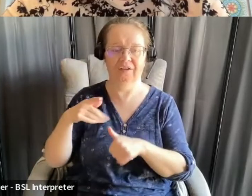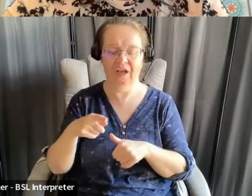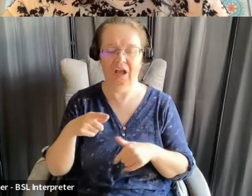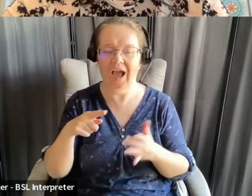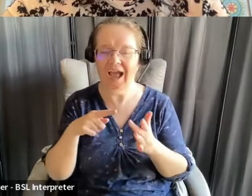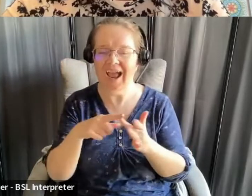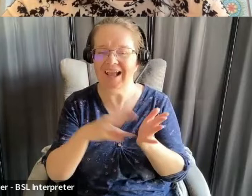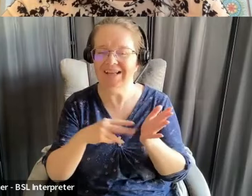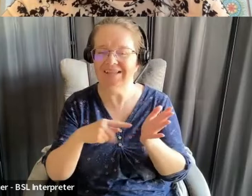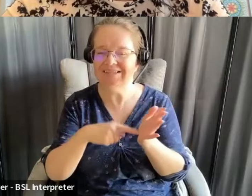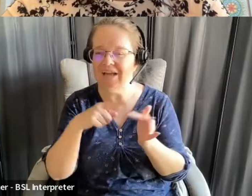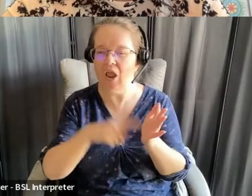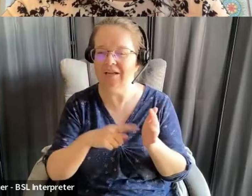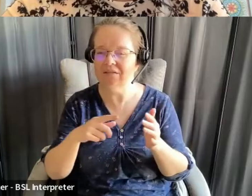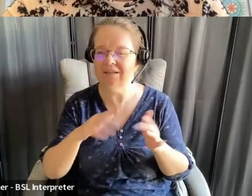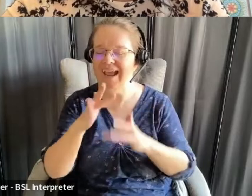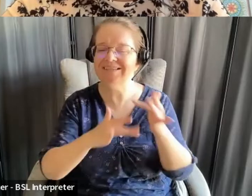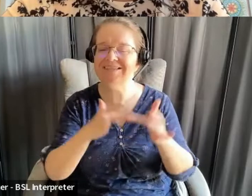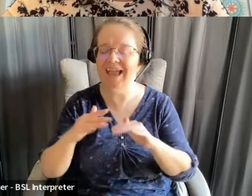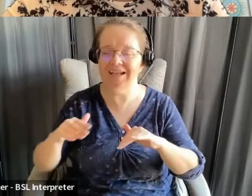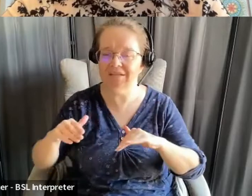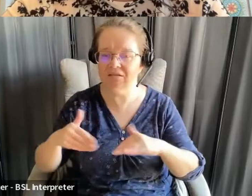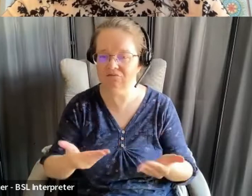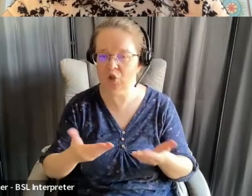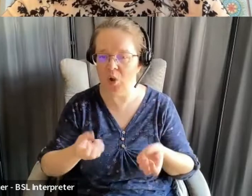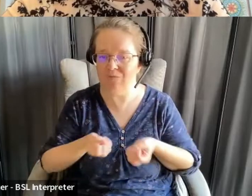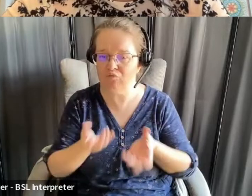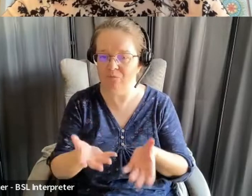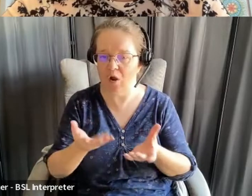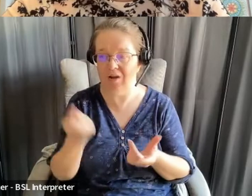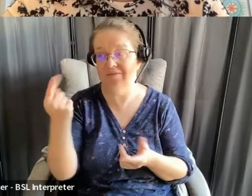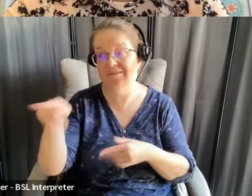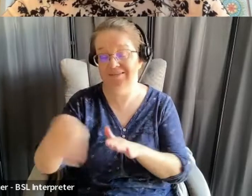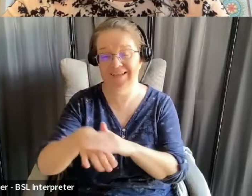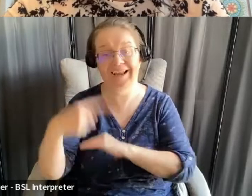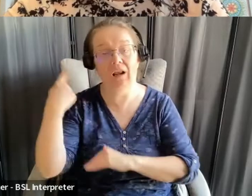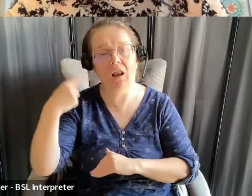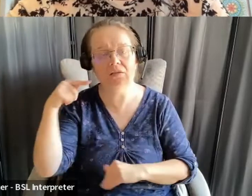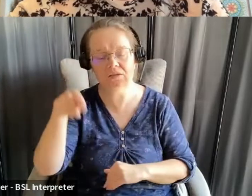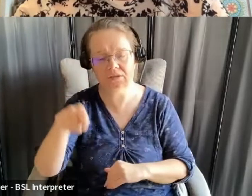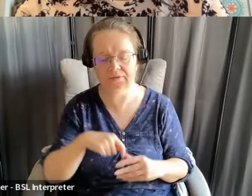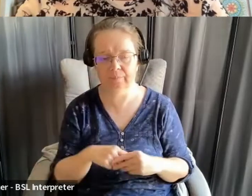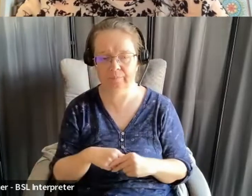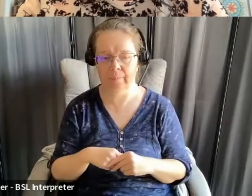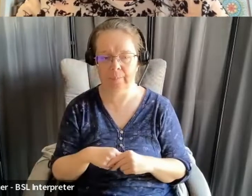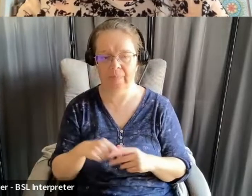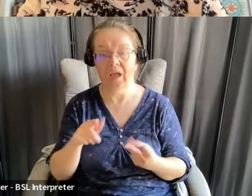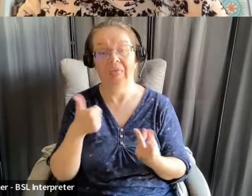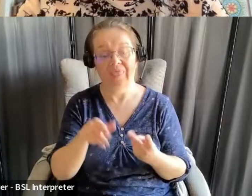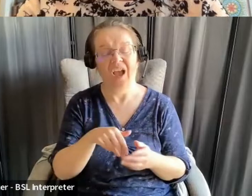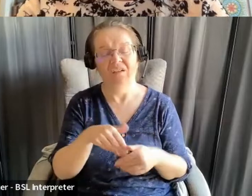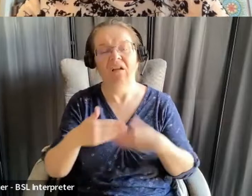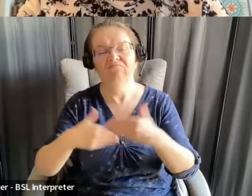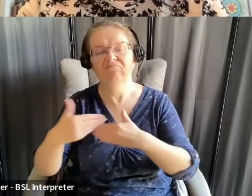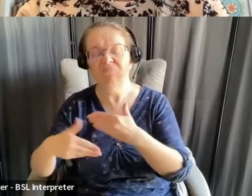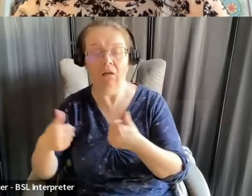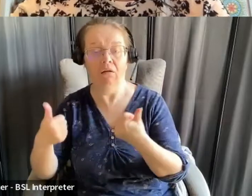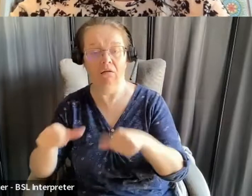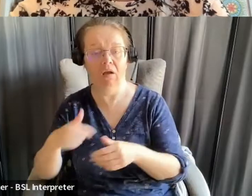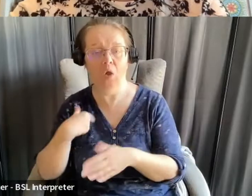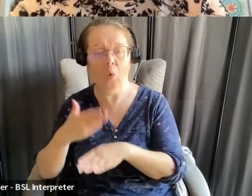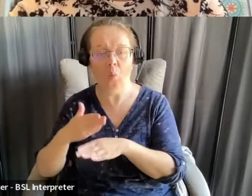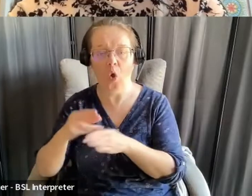provider in London. That eventually led to working for Nokia